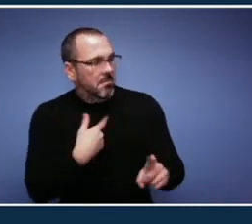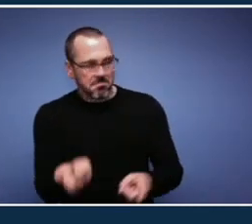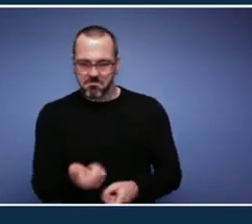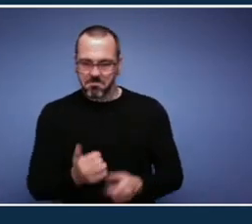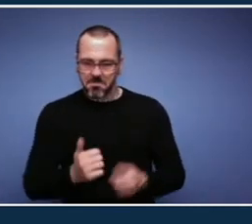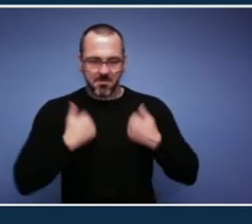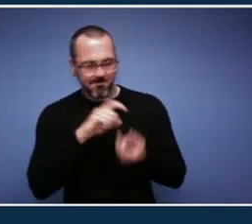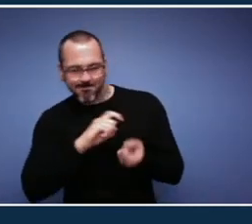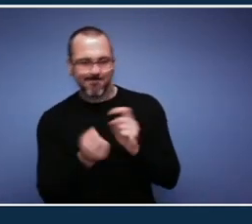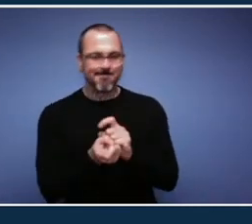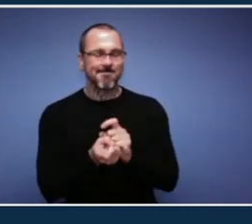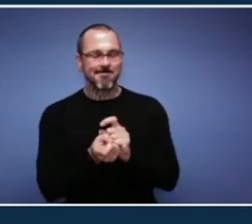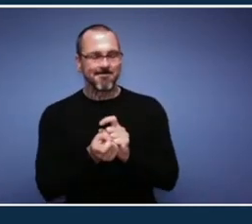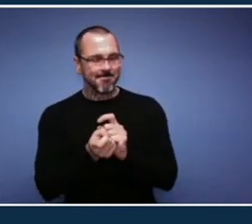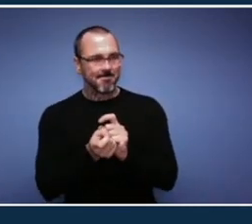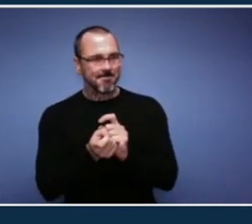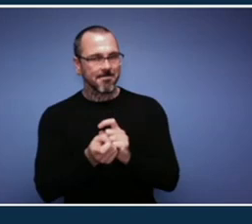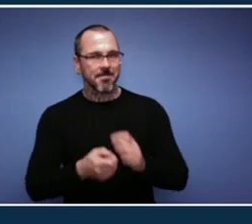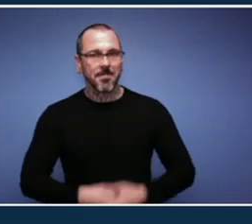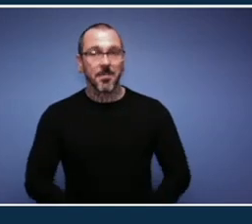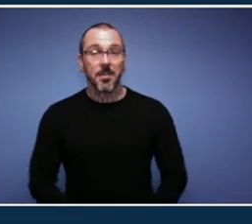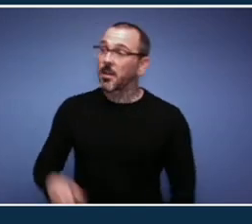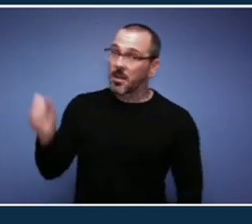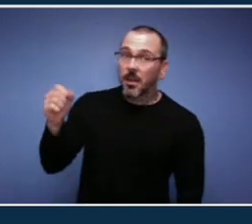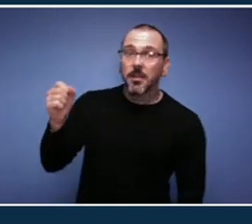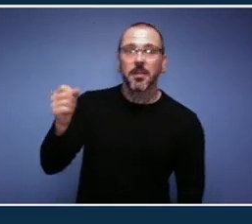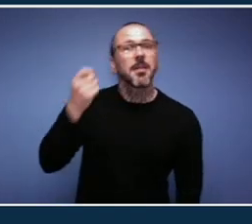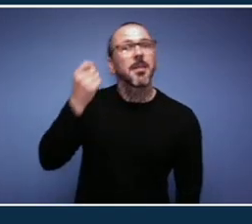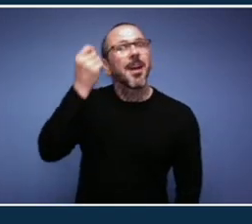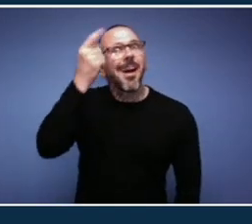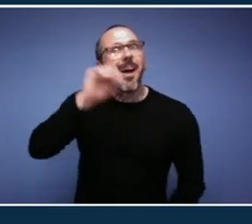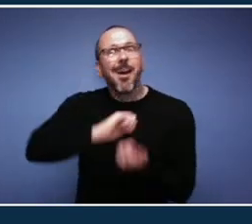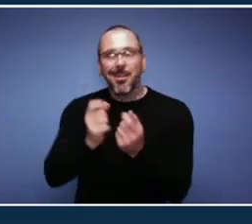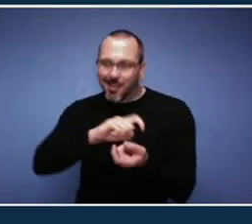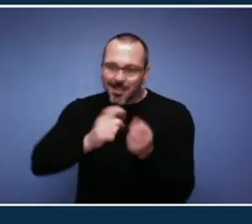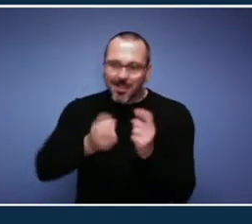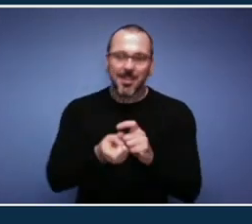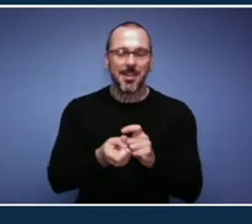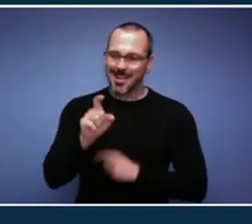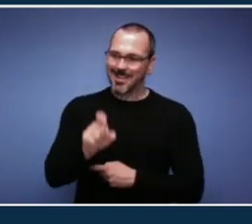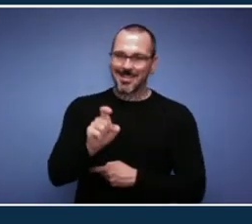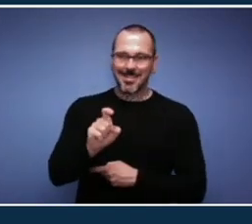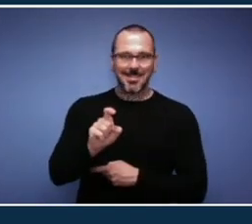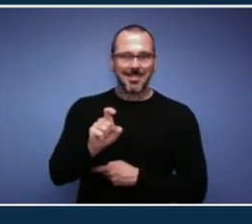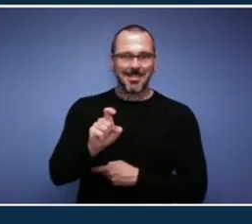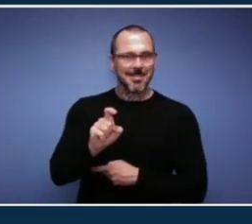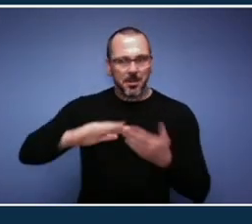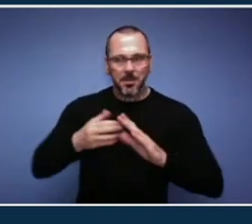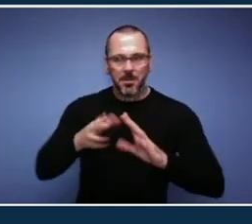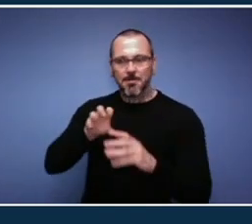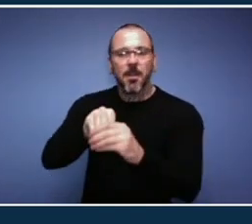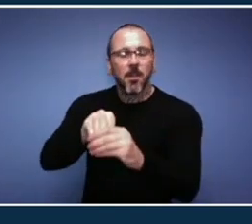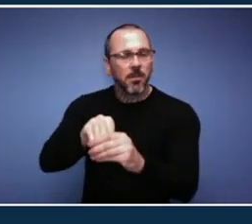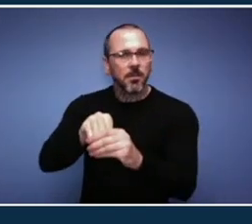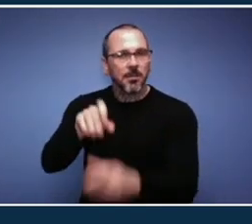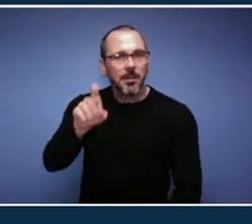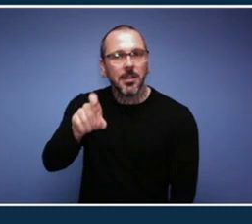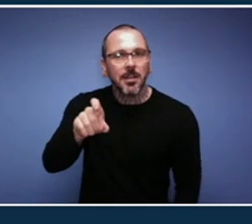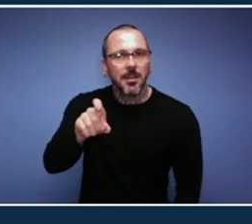need to be involved because we as humans, and disabled people are in fact